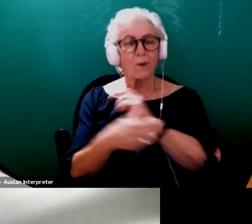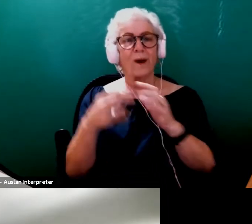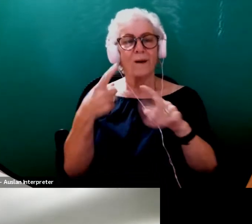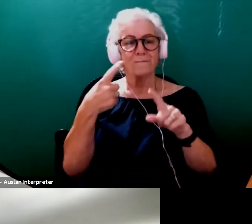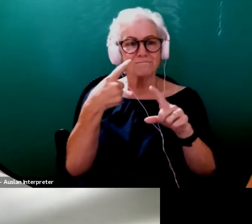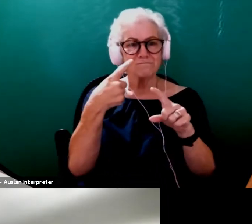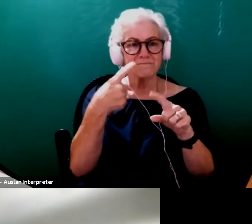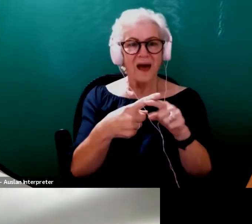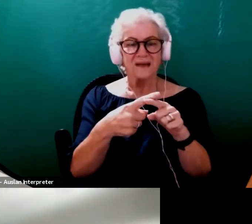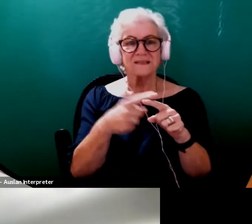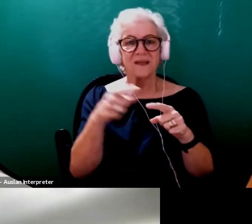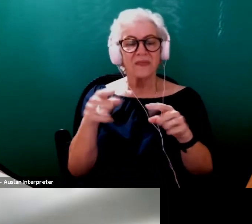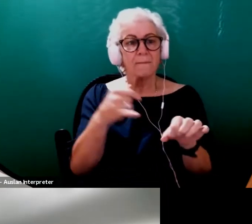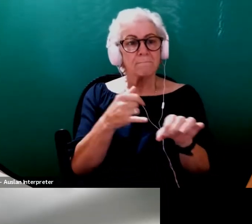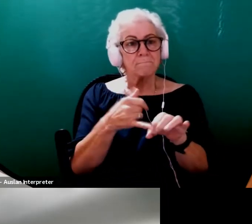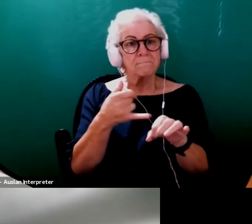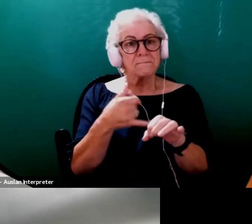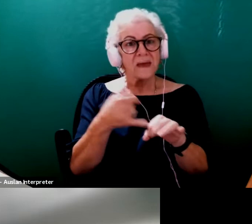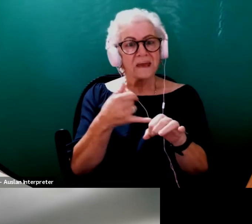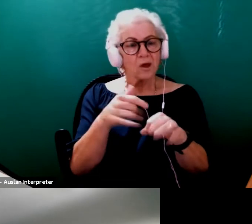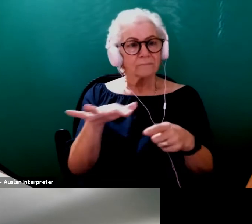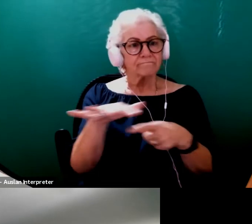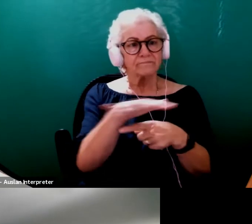its inability to really